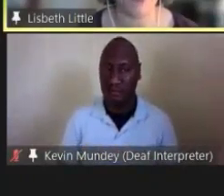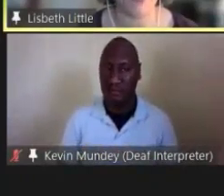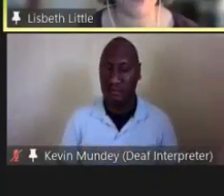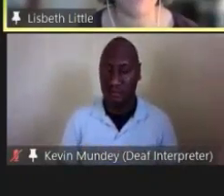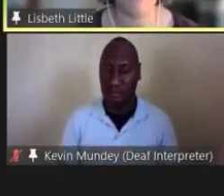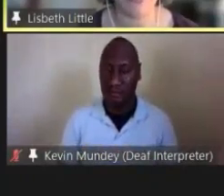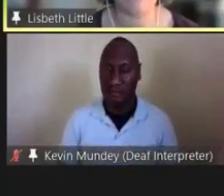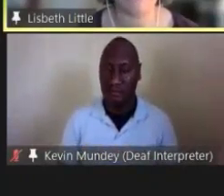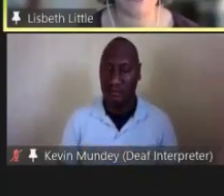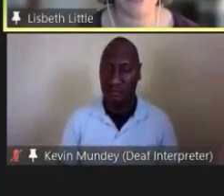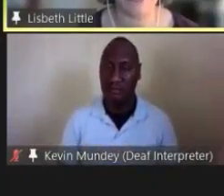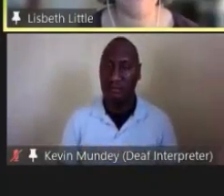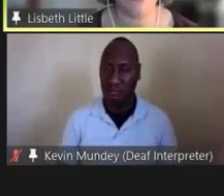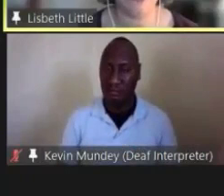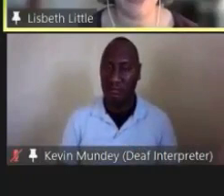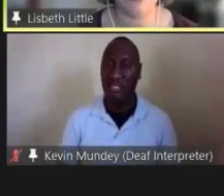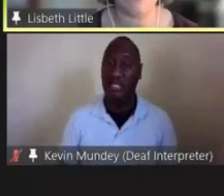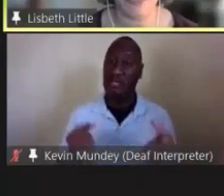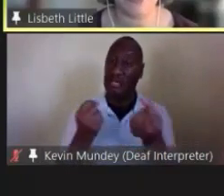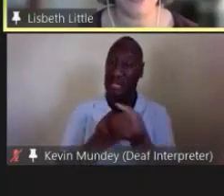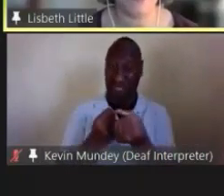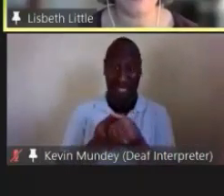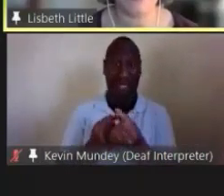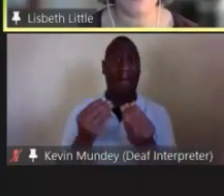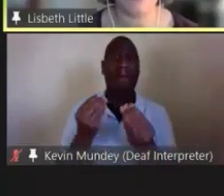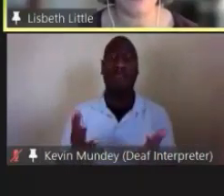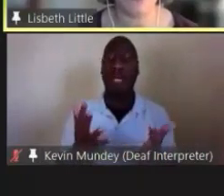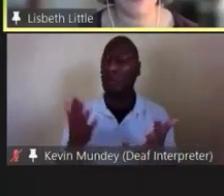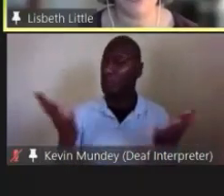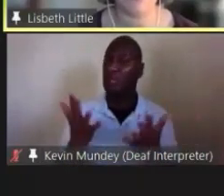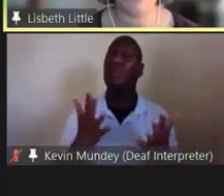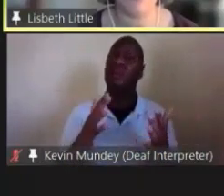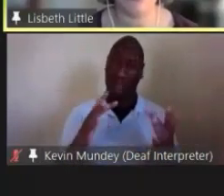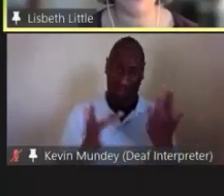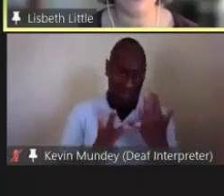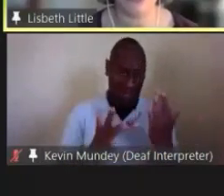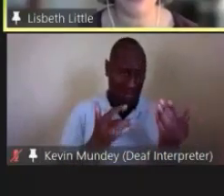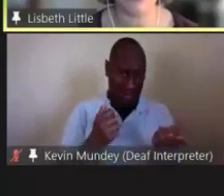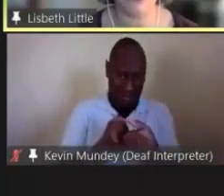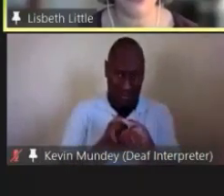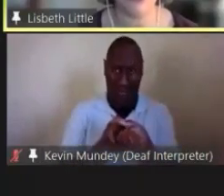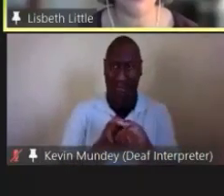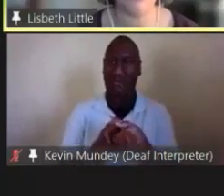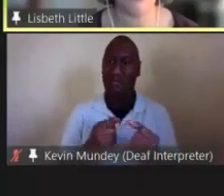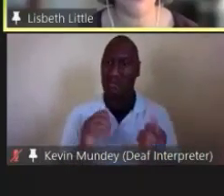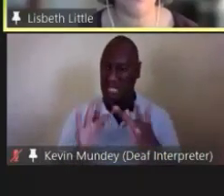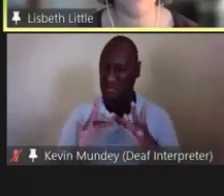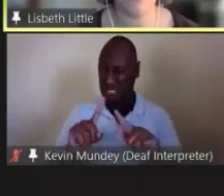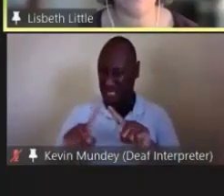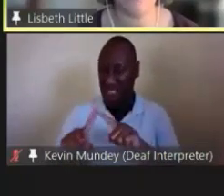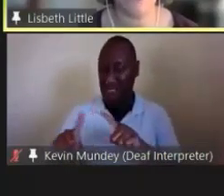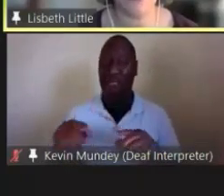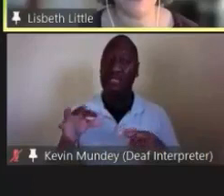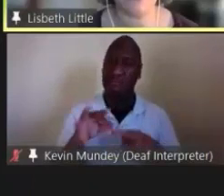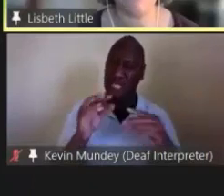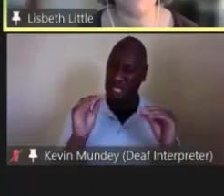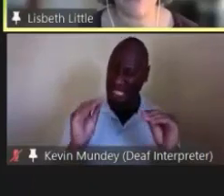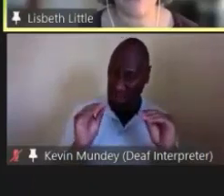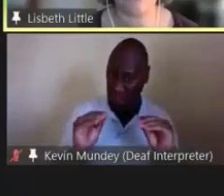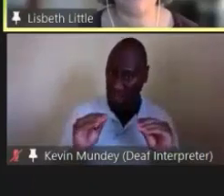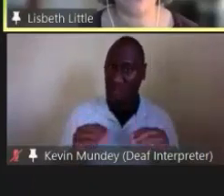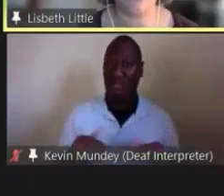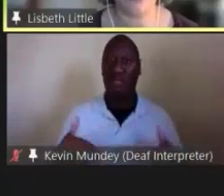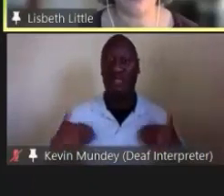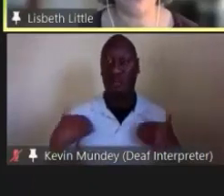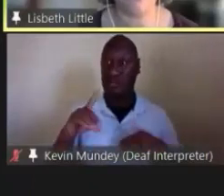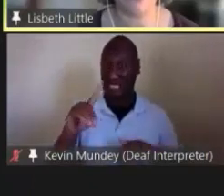Advocacy, UNE provides individual and technical assistance related to special education to youth with disabilities and